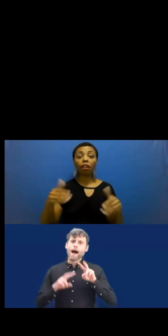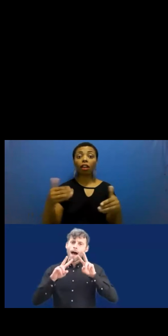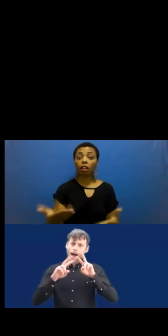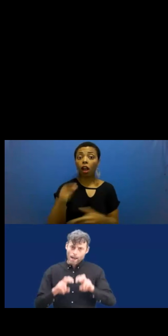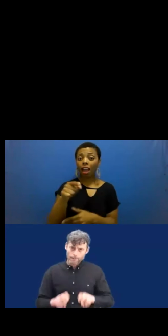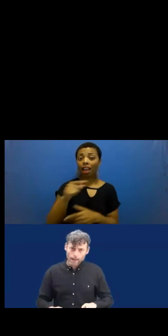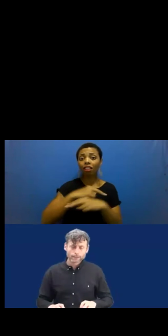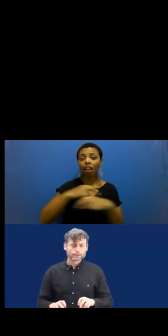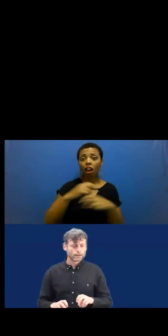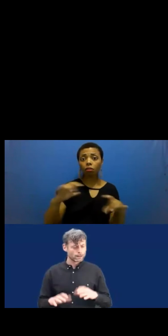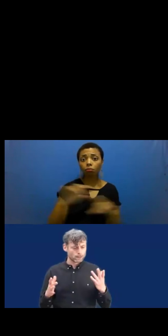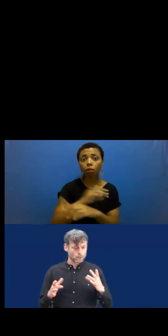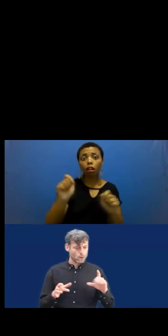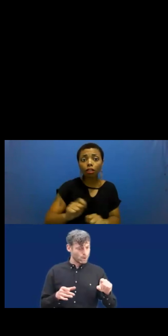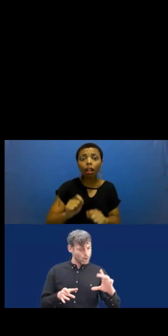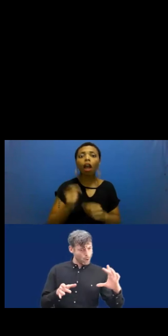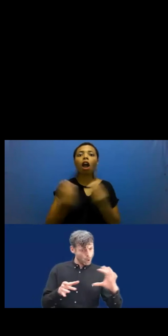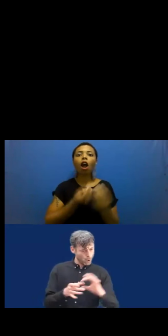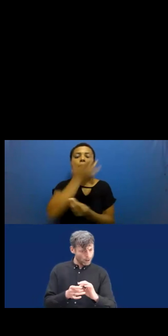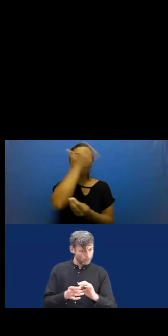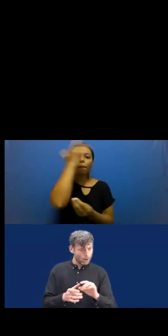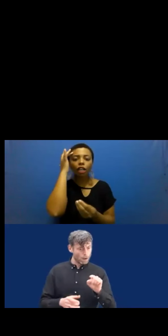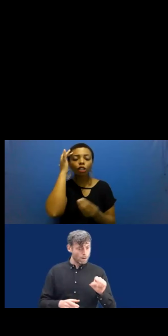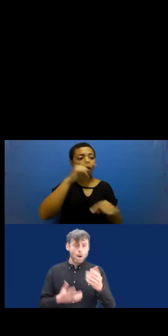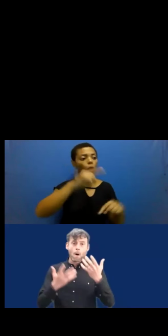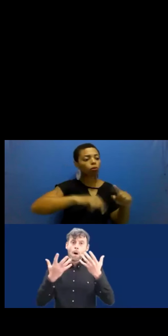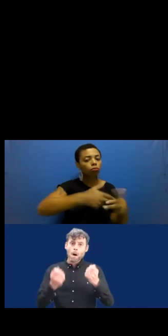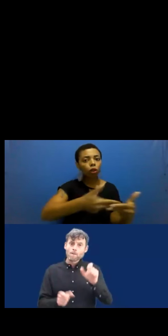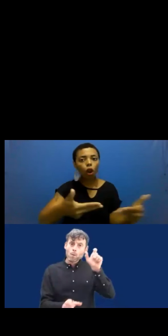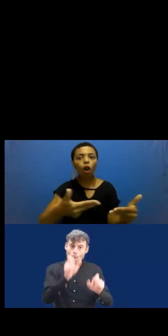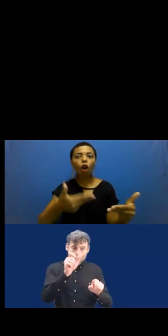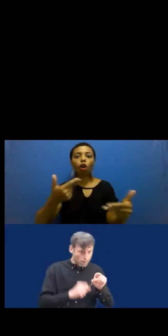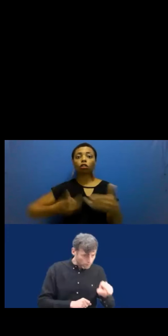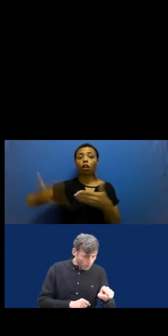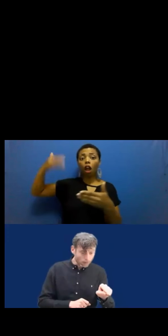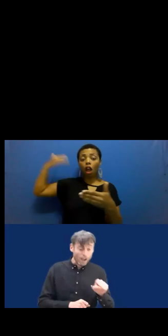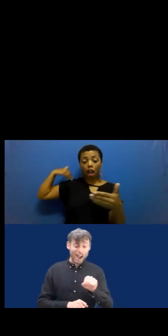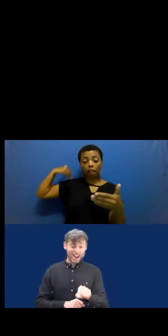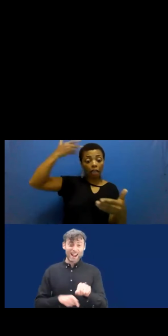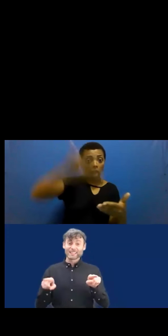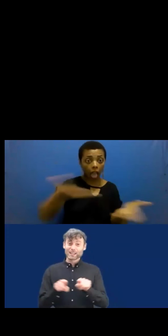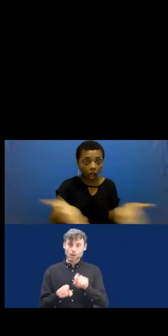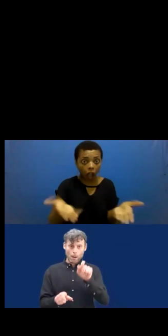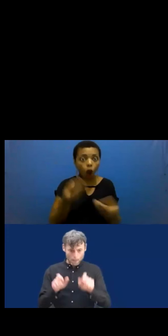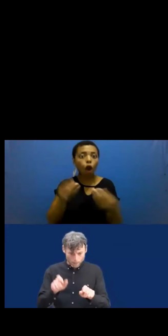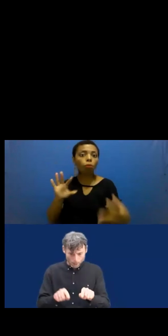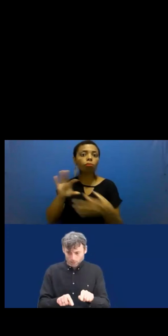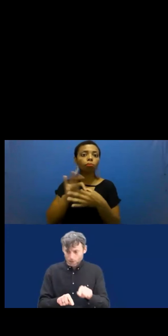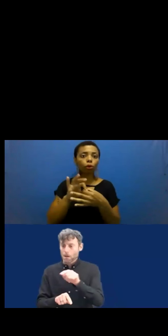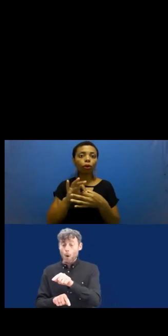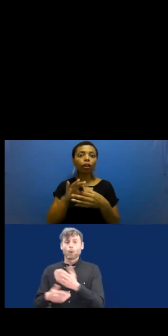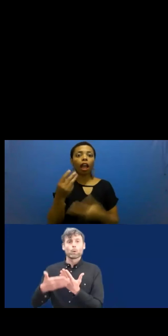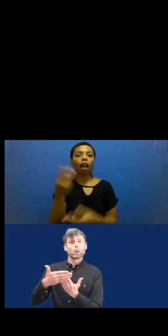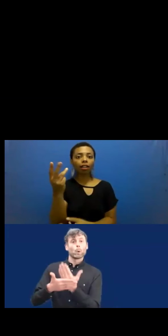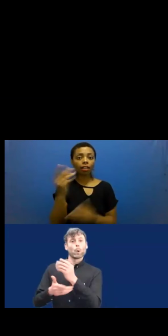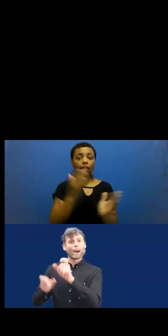according to connections between persons and things from past and present. The third step in the data analysis process